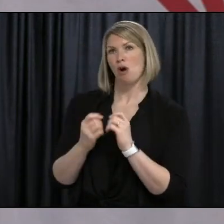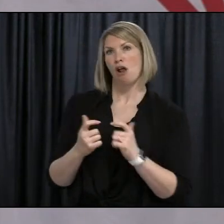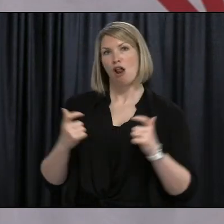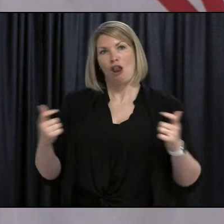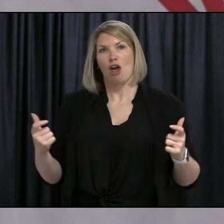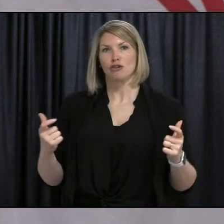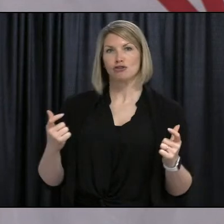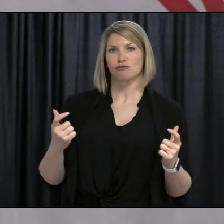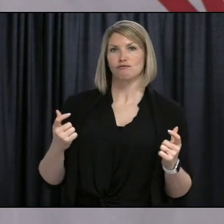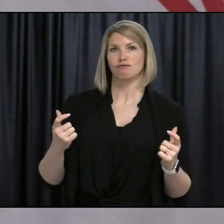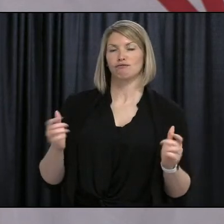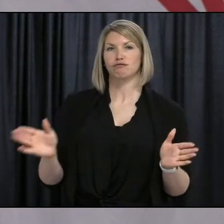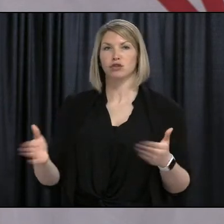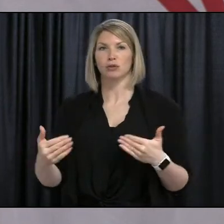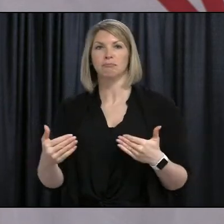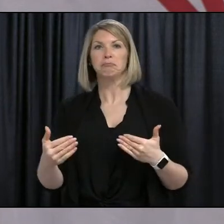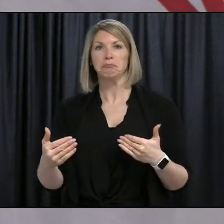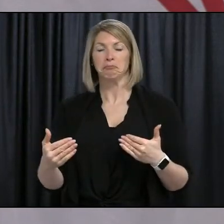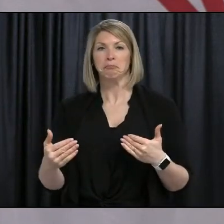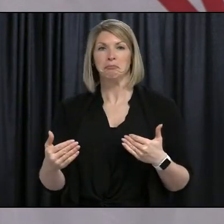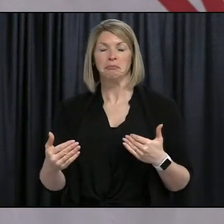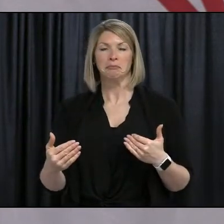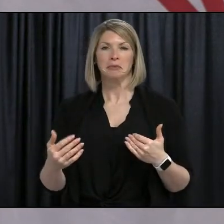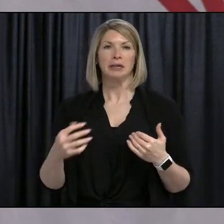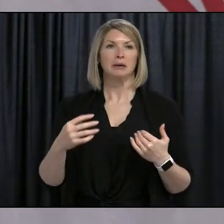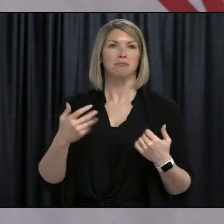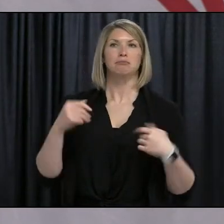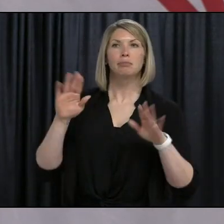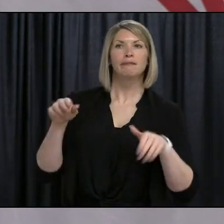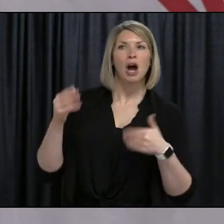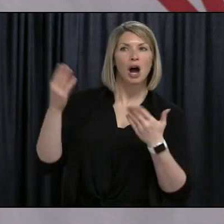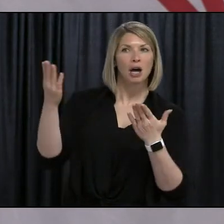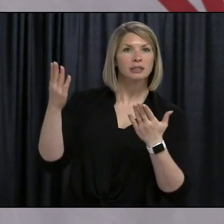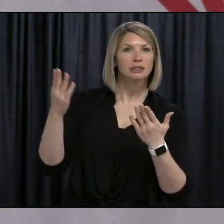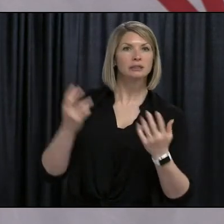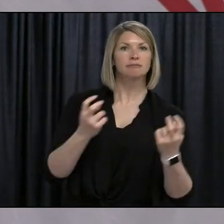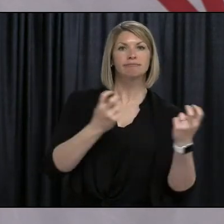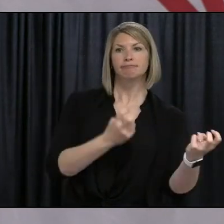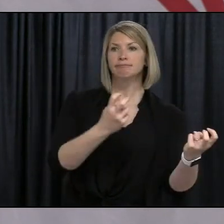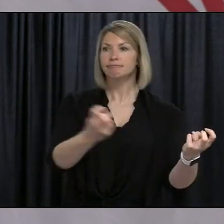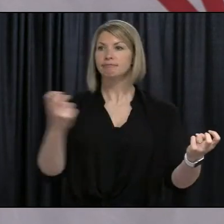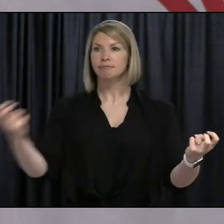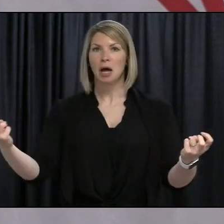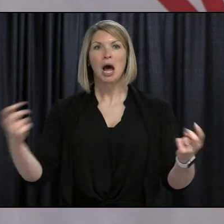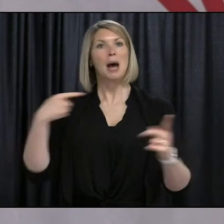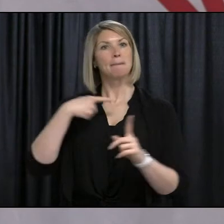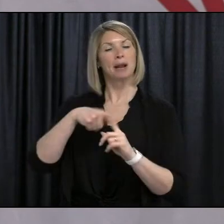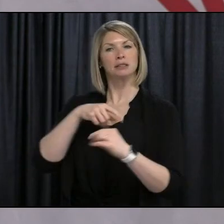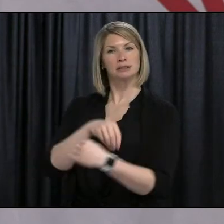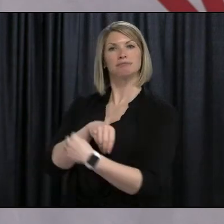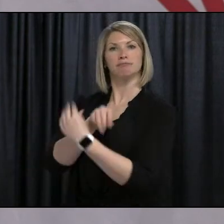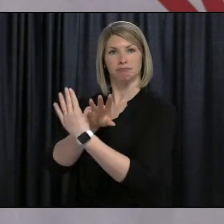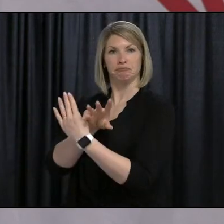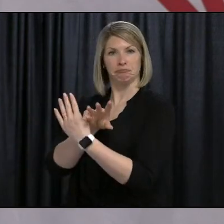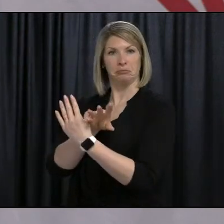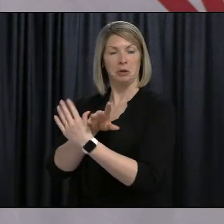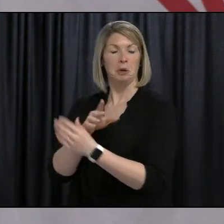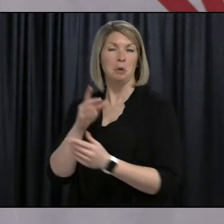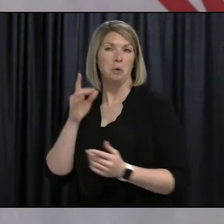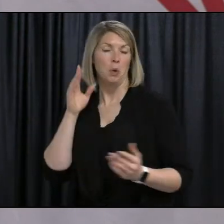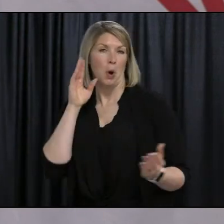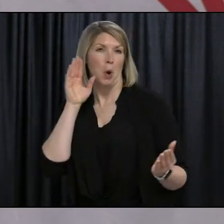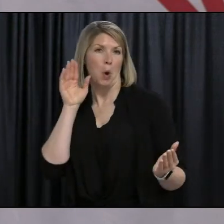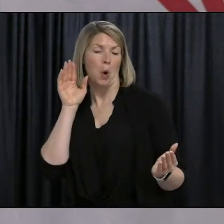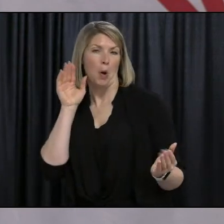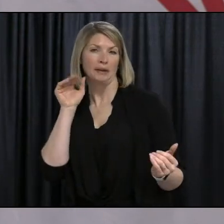capacity and still maintaining the ability to provide virtual. So that it'll be some hybrid model, but certainly we're hoping to have an